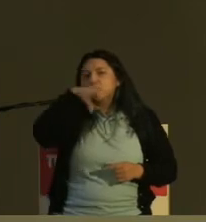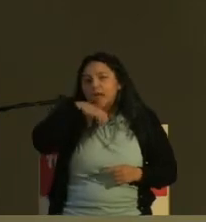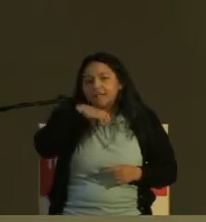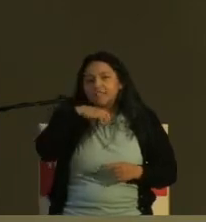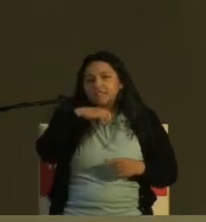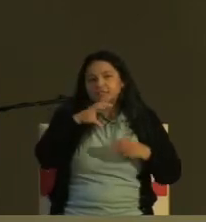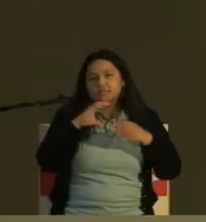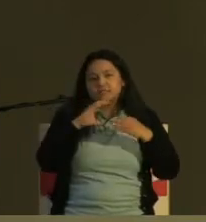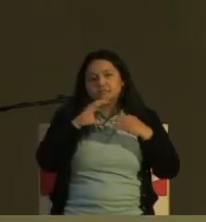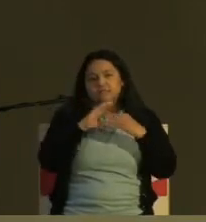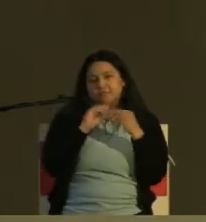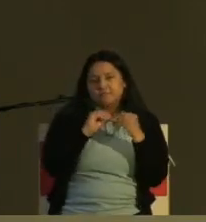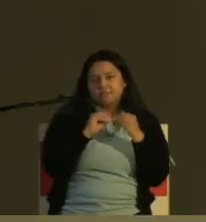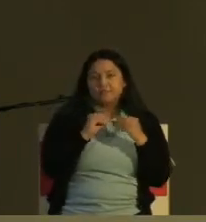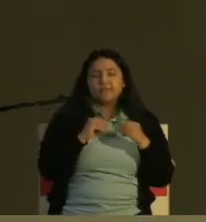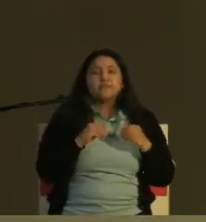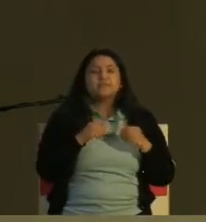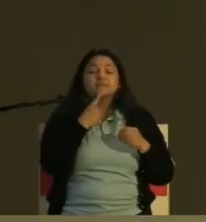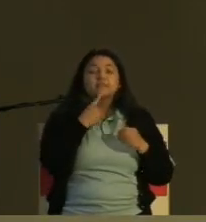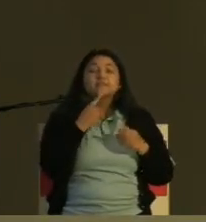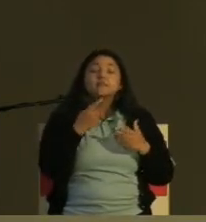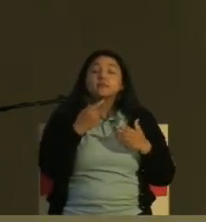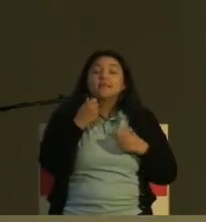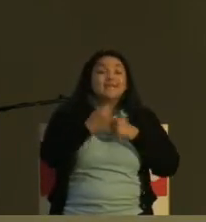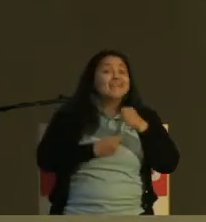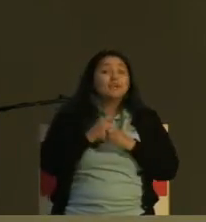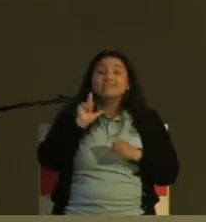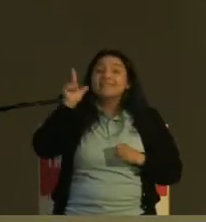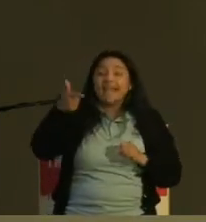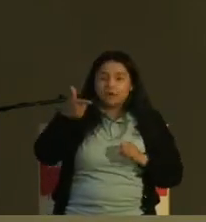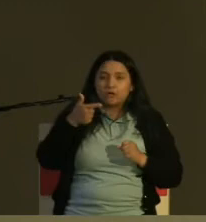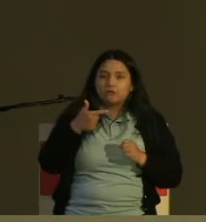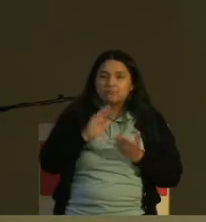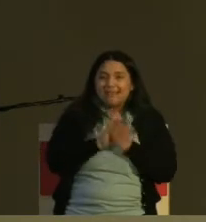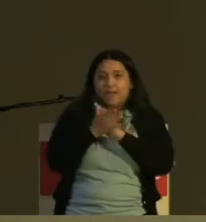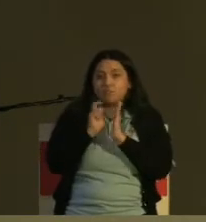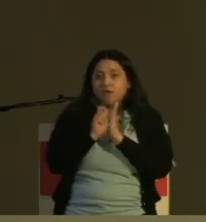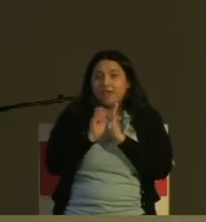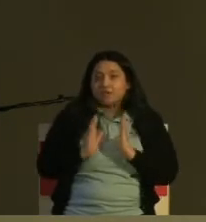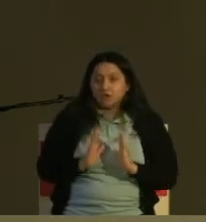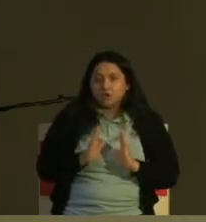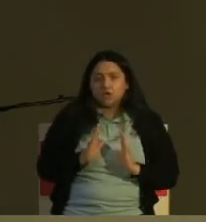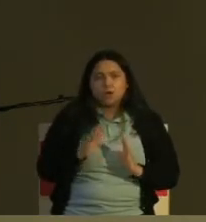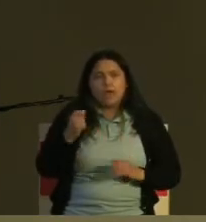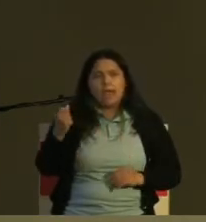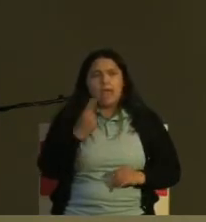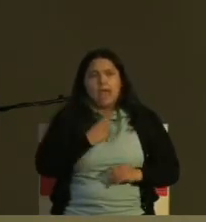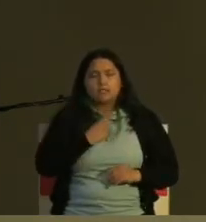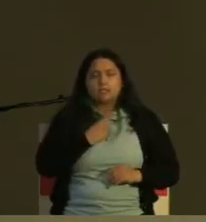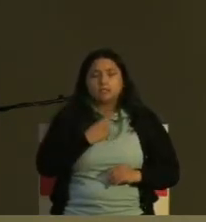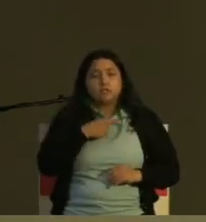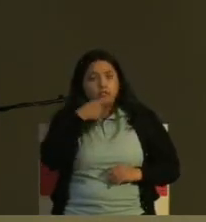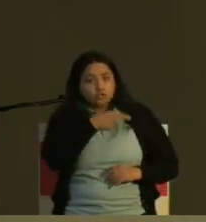than I can. When years later I myself became a writer and was asked, are you a Haitian